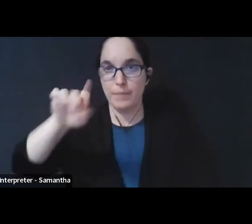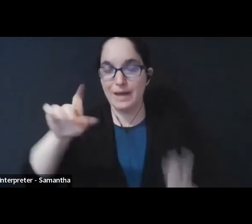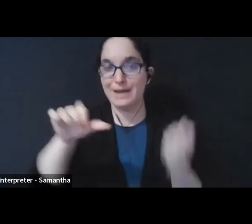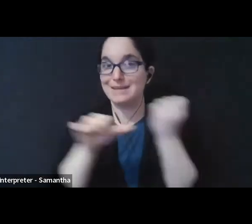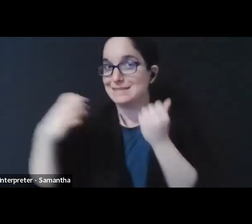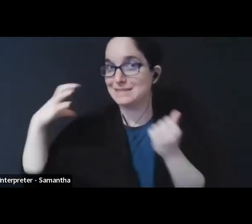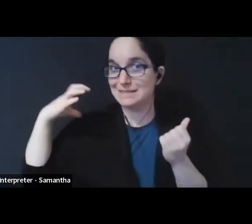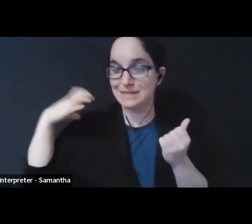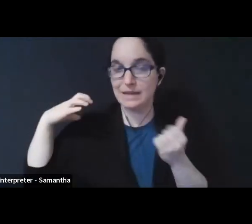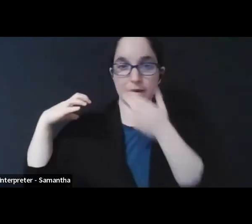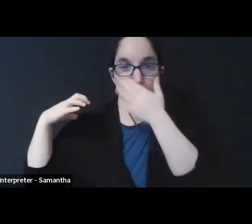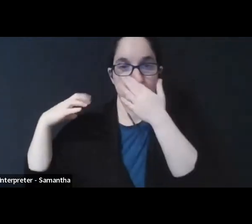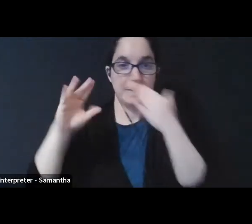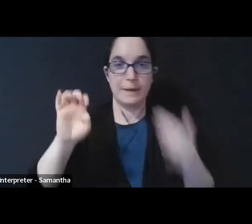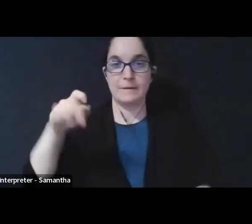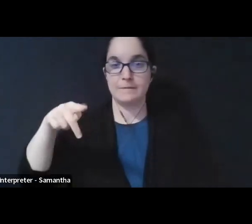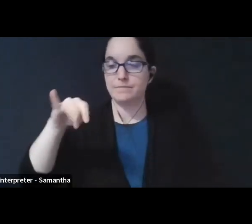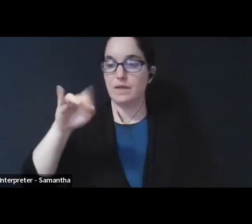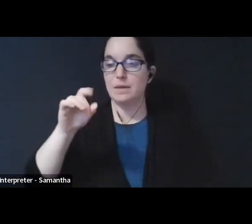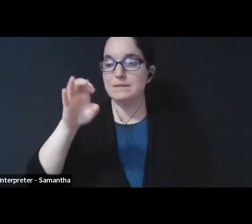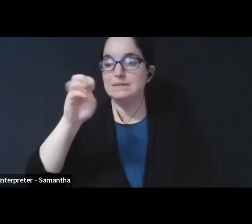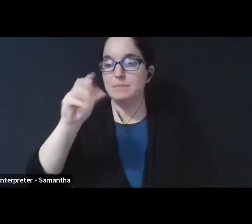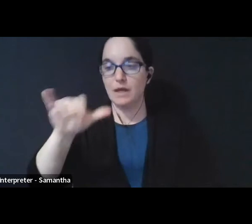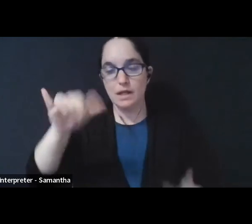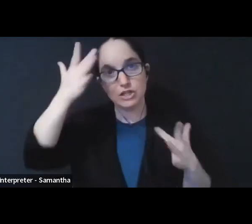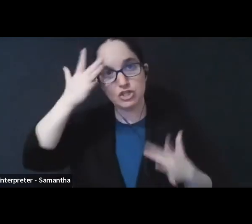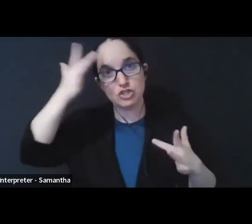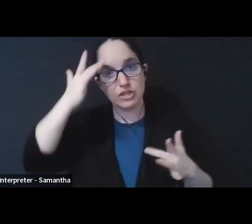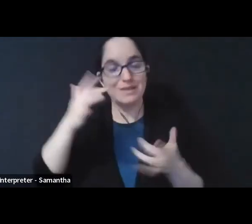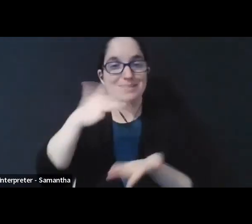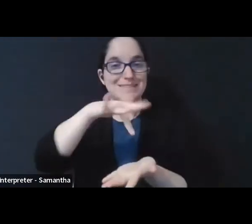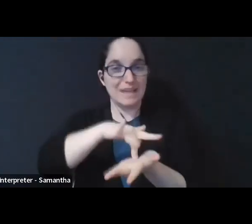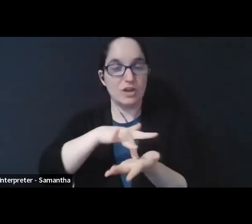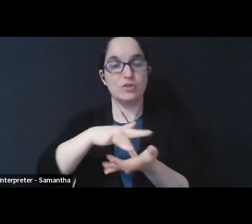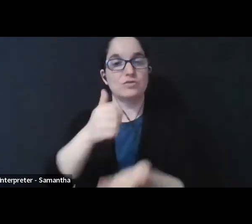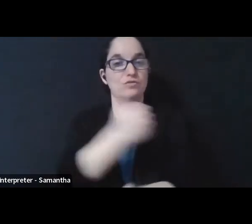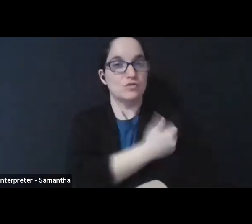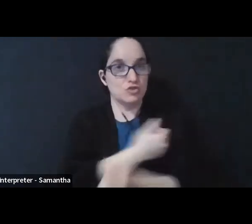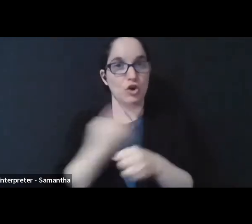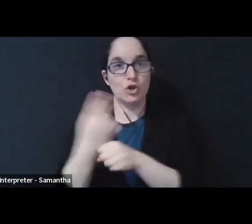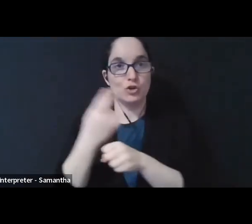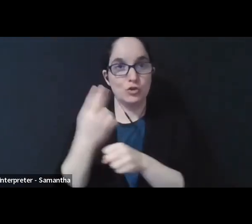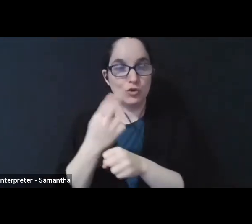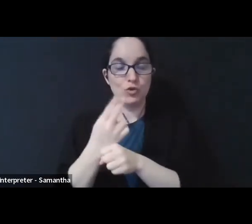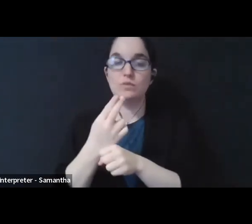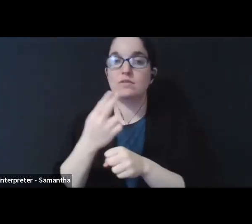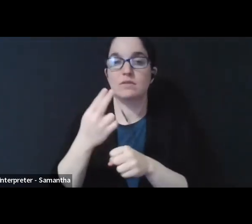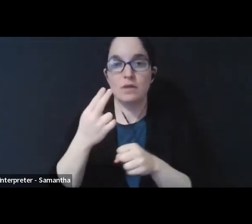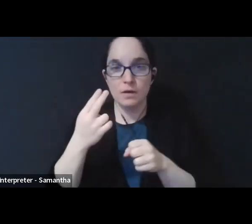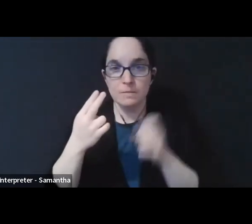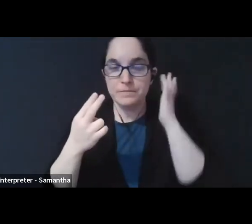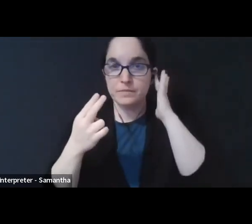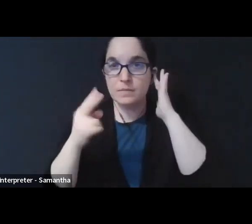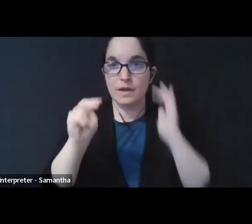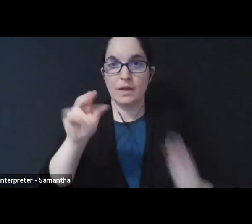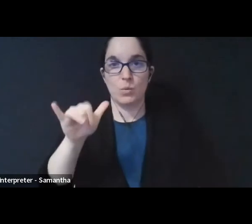of Epidemiology and Deputy Director of the Center for Drug Use and HIV Research, also known as CDER, at New York